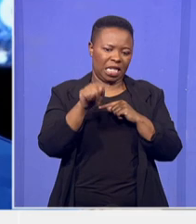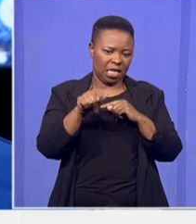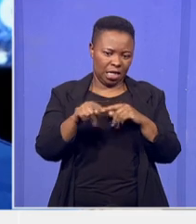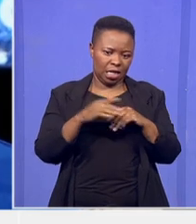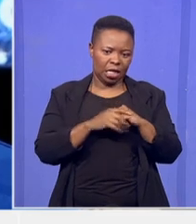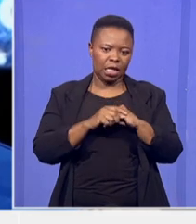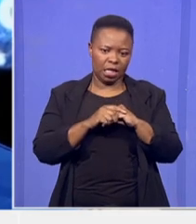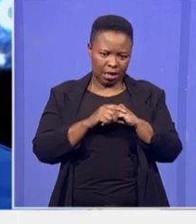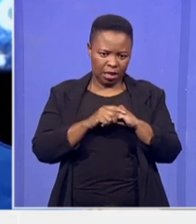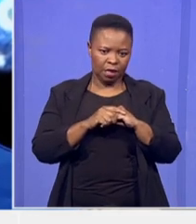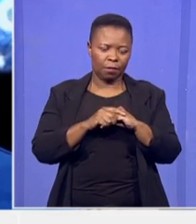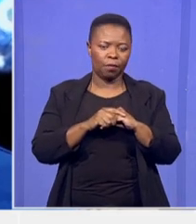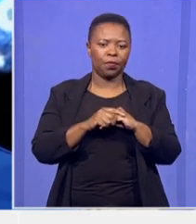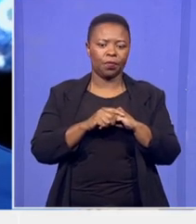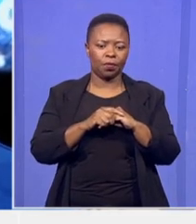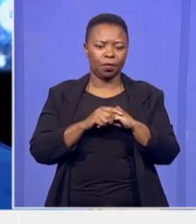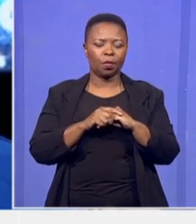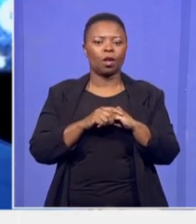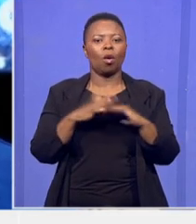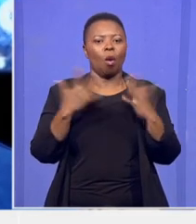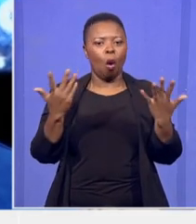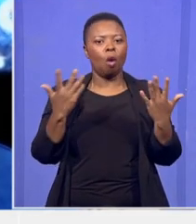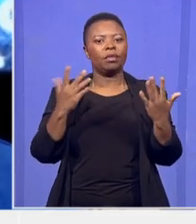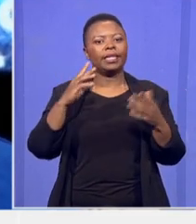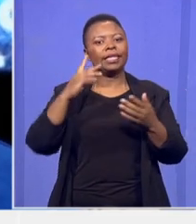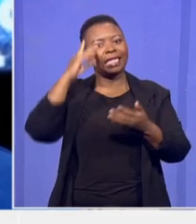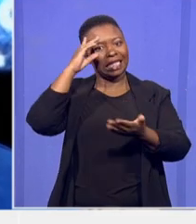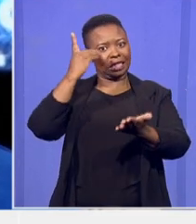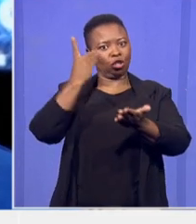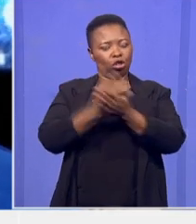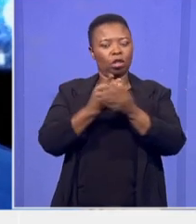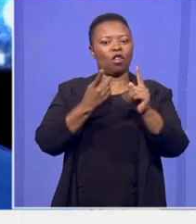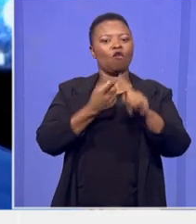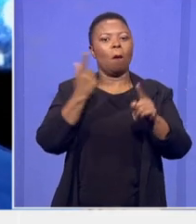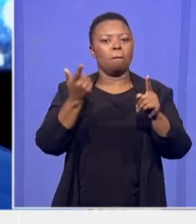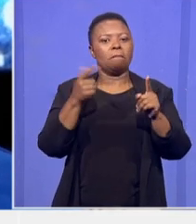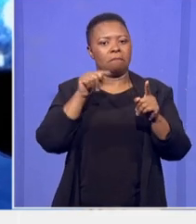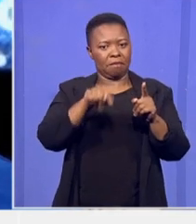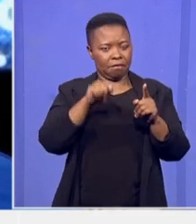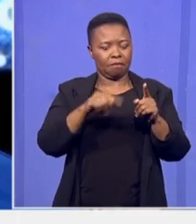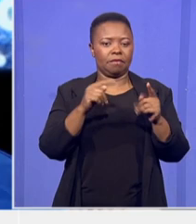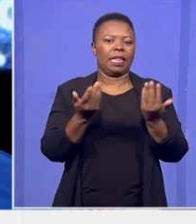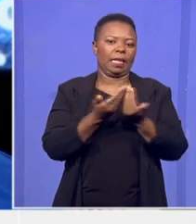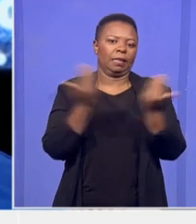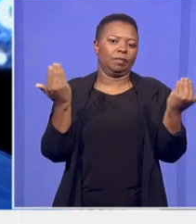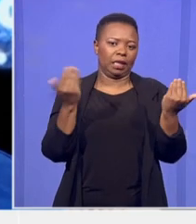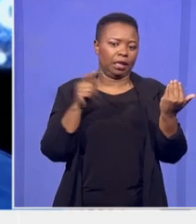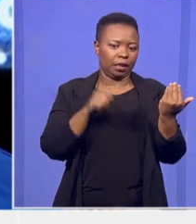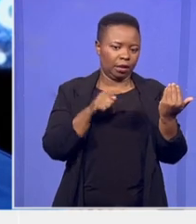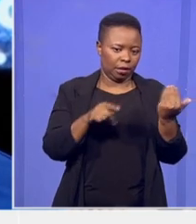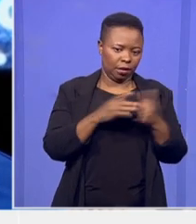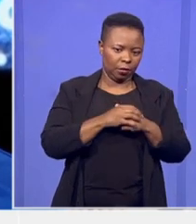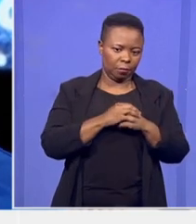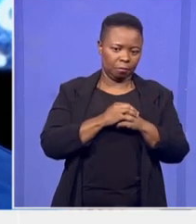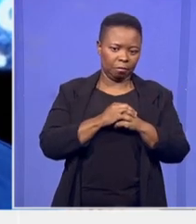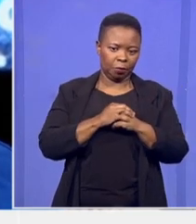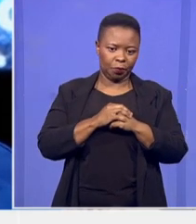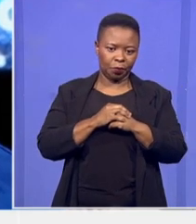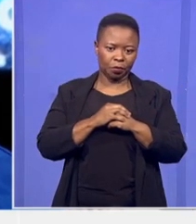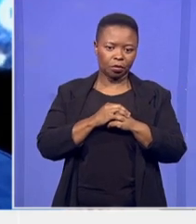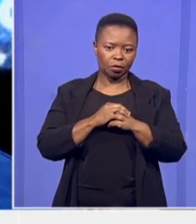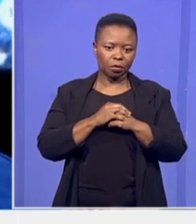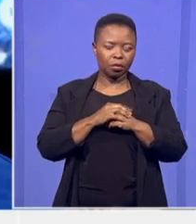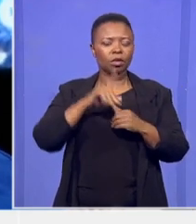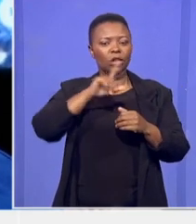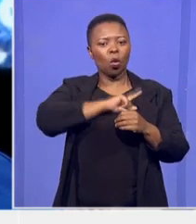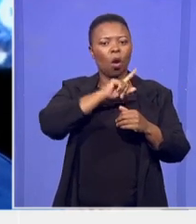that informs the split. And it's interesting that split is there, but it would seem the support